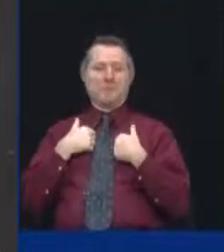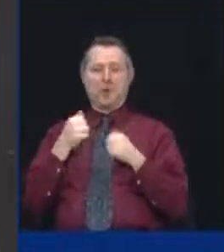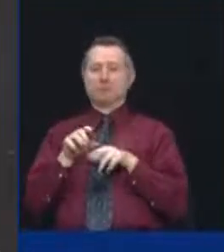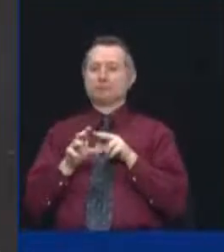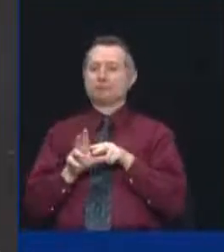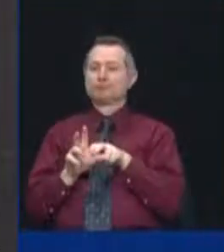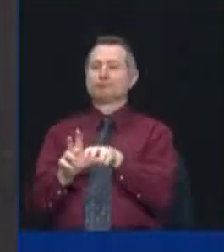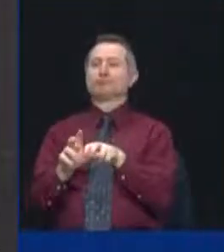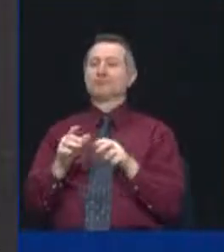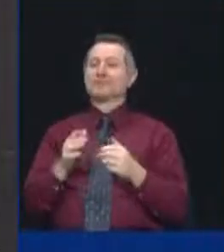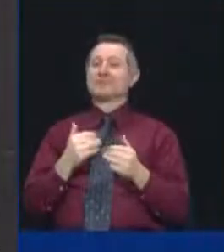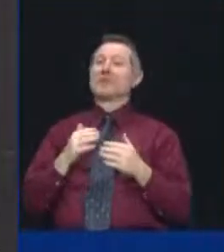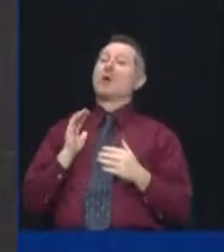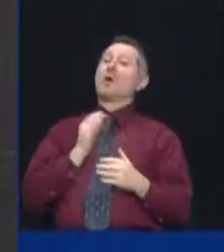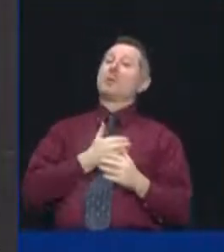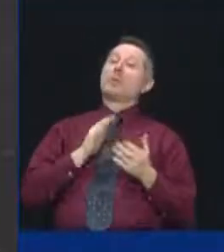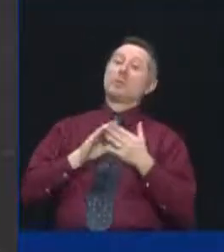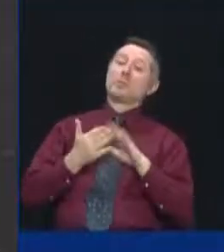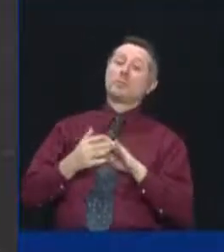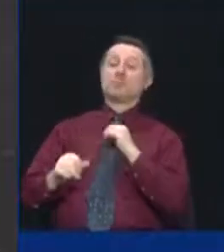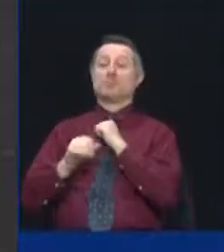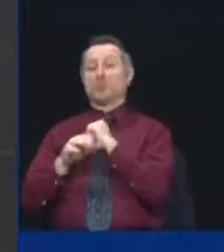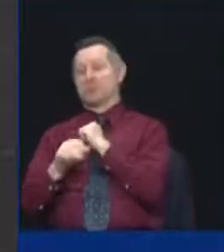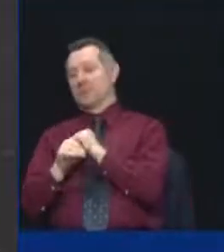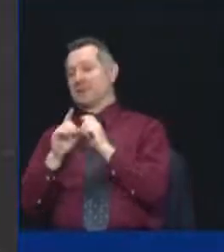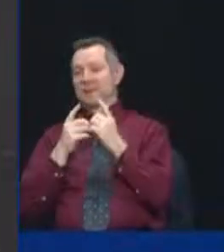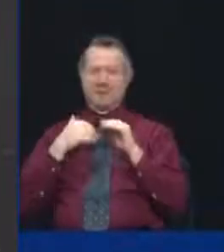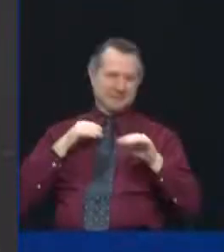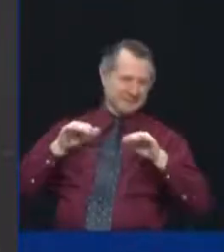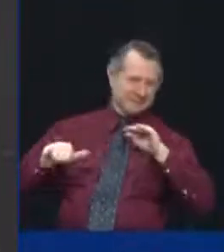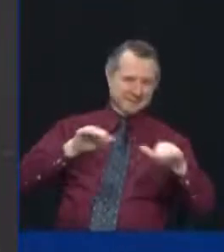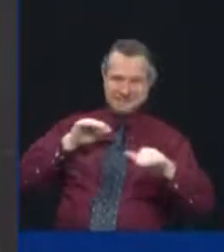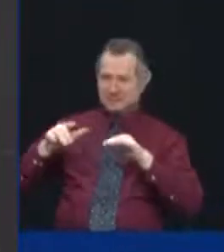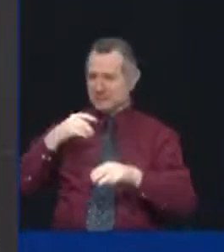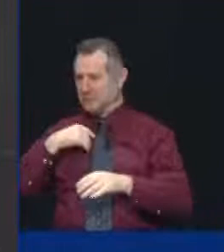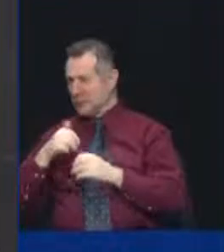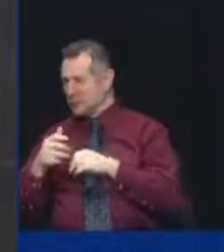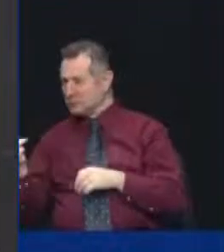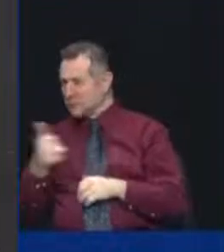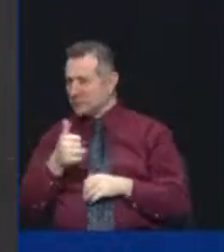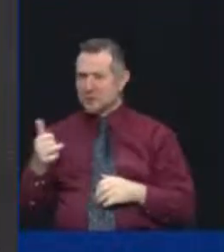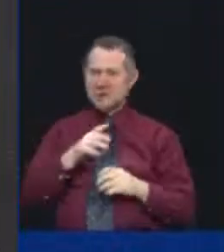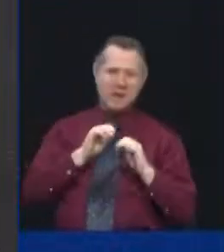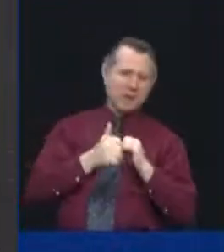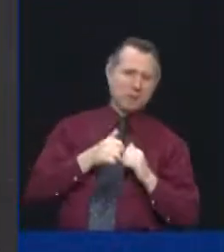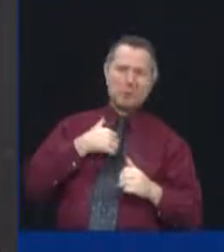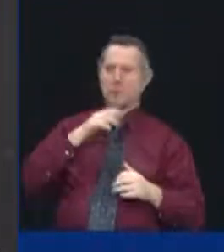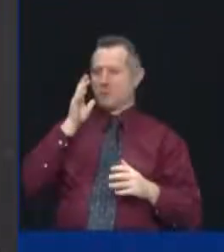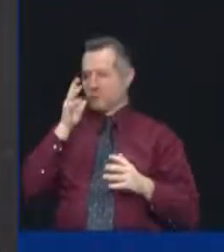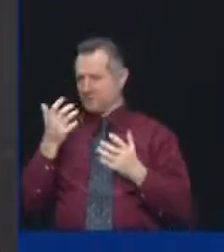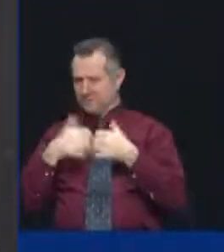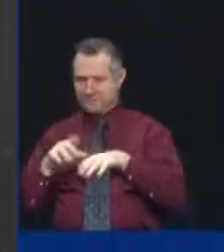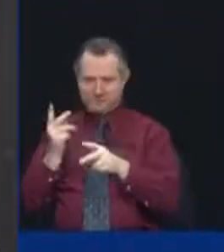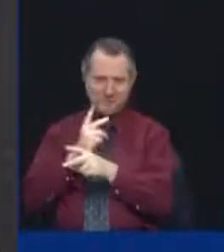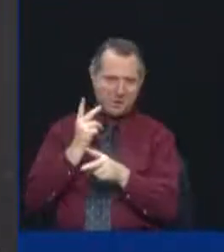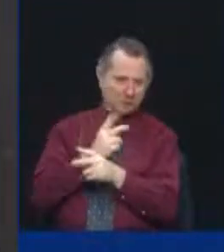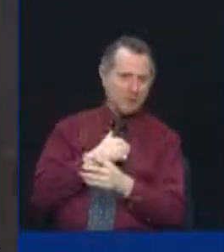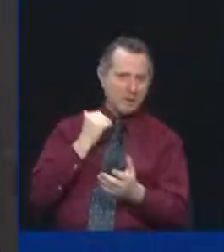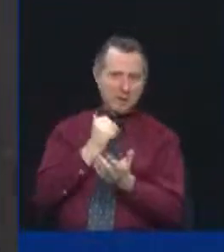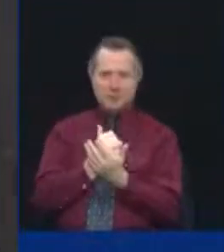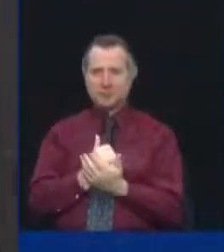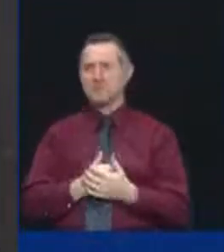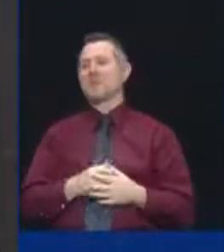have immediate access or transportation to these sites. There's always more that we can do, but I'm very happy